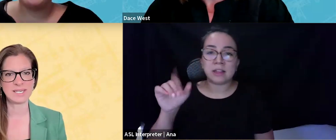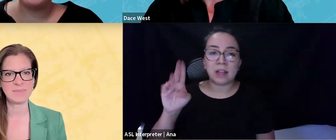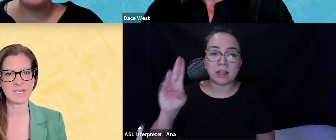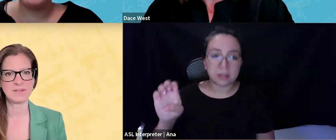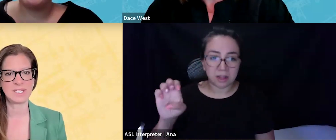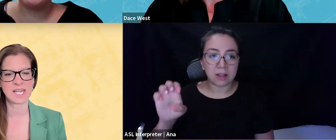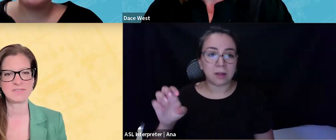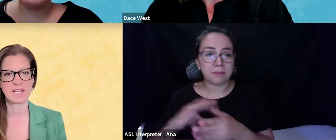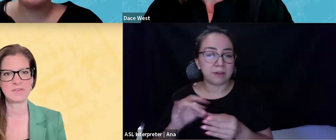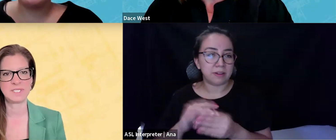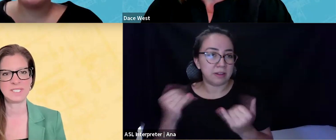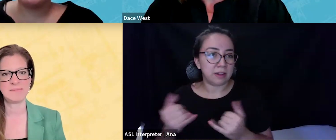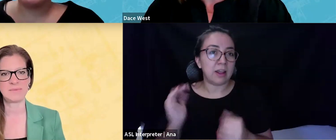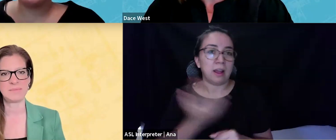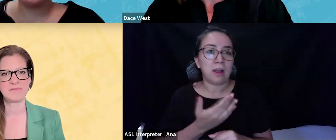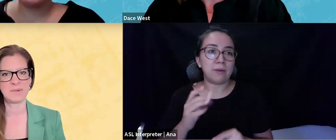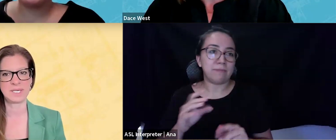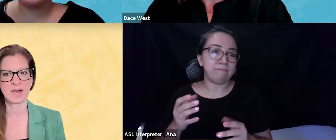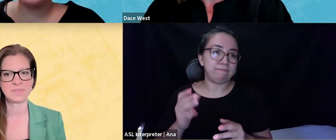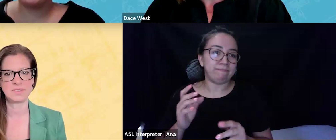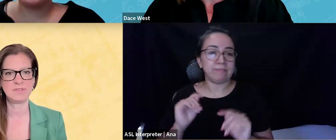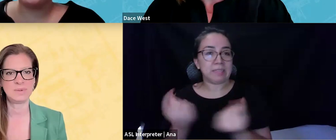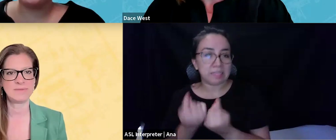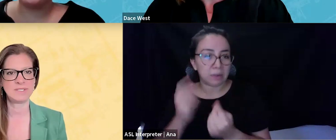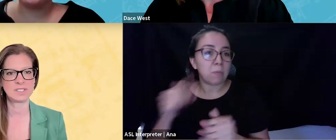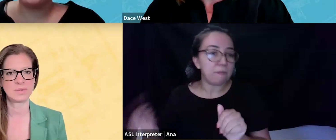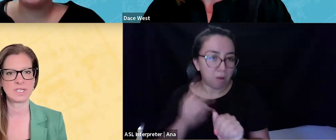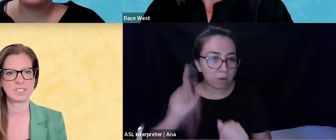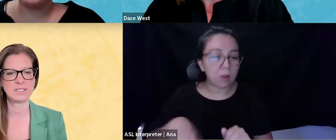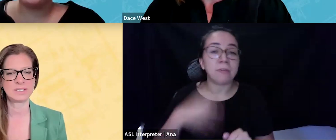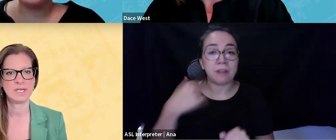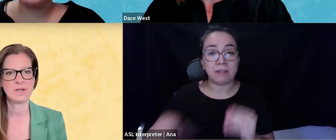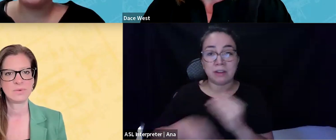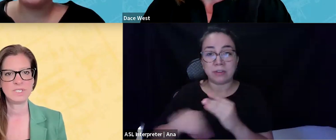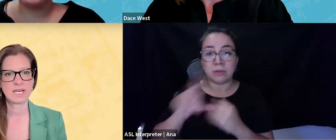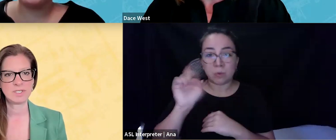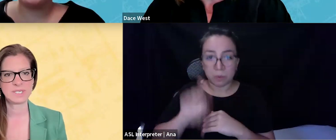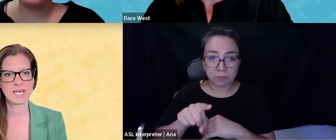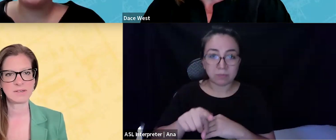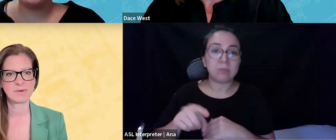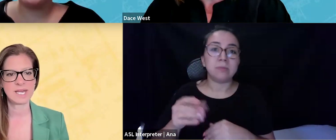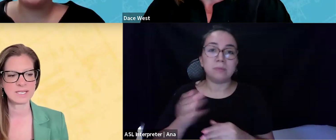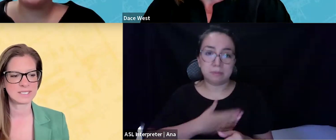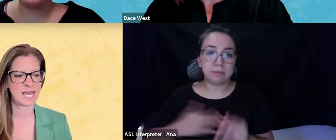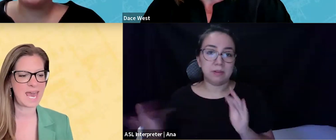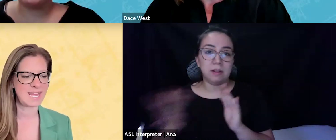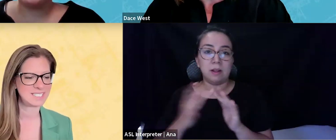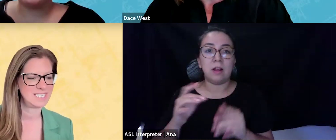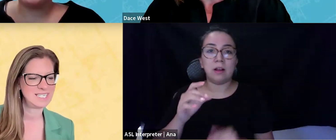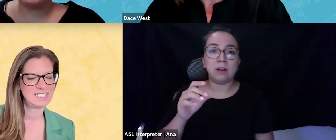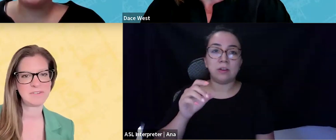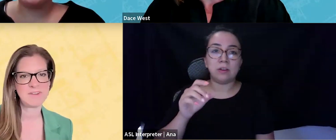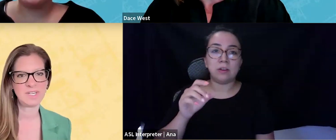our team here, the Engaged Philanthropy team, that will be following up. So if you do have additional questions, reach out to us at